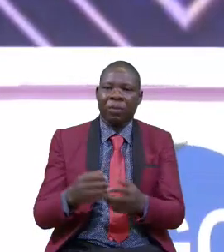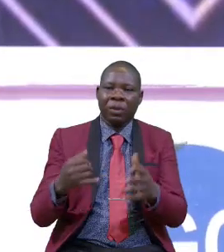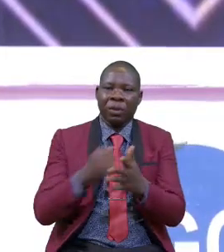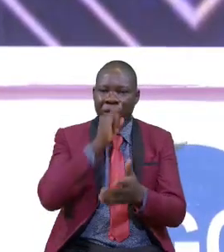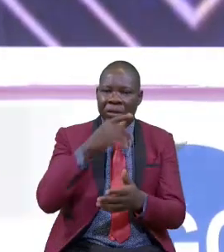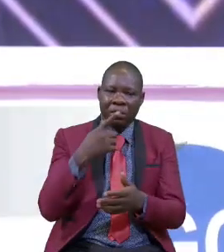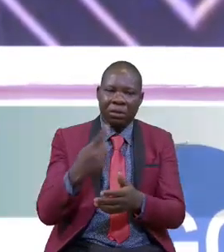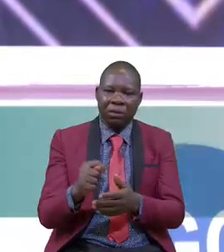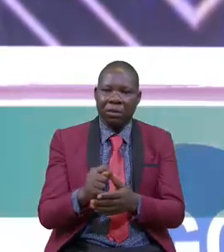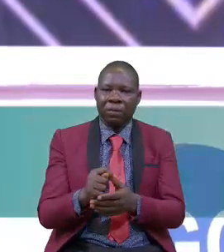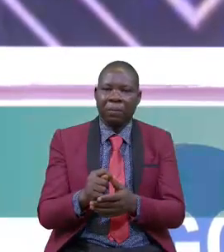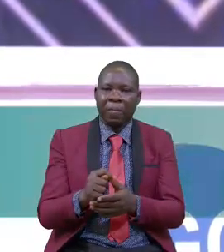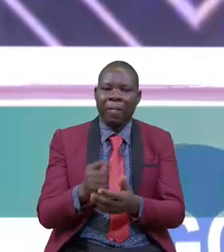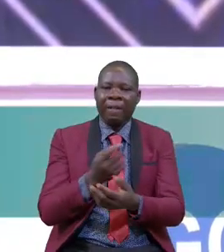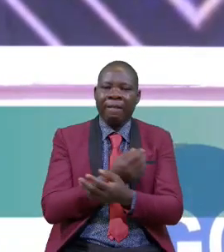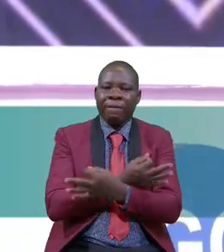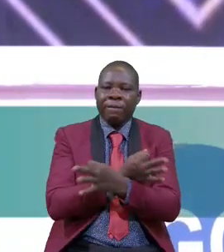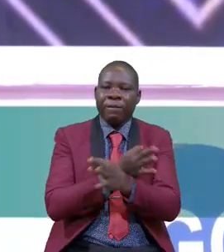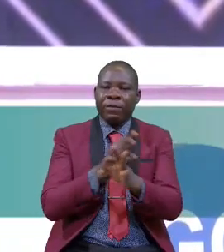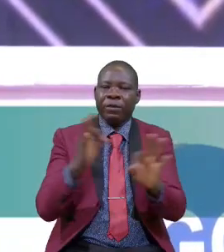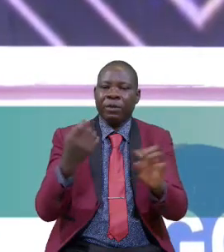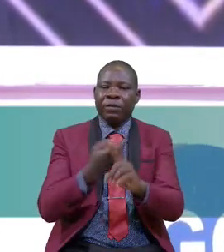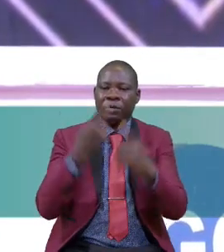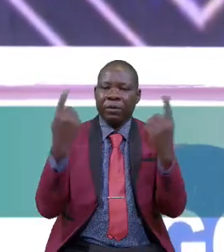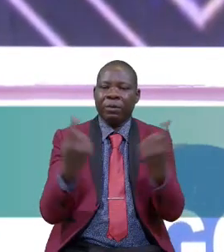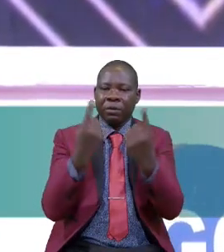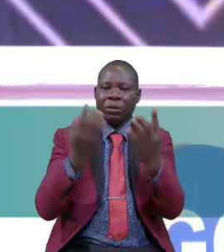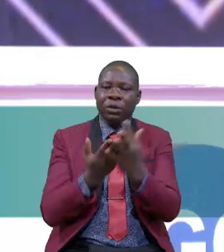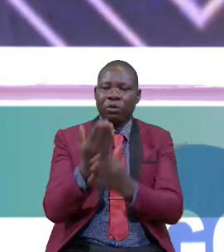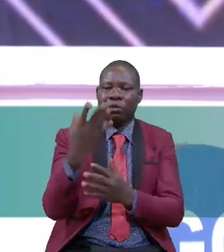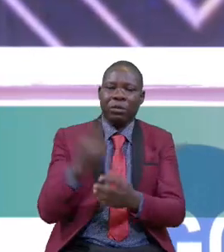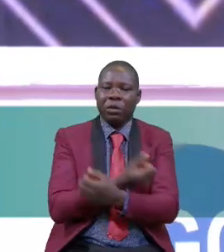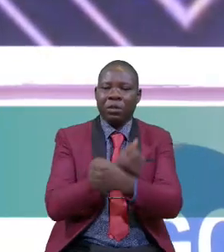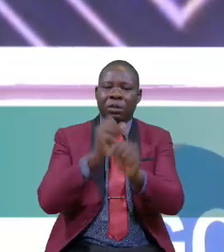from sin through the Savior's grace.